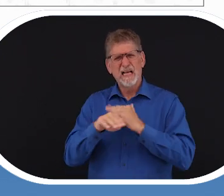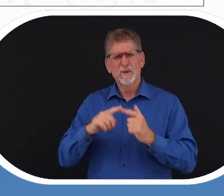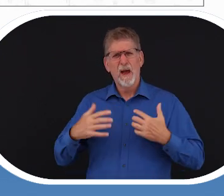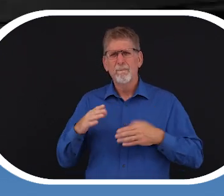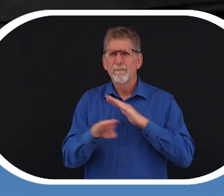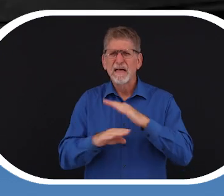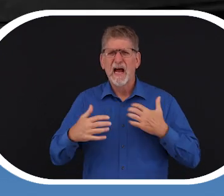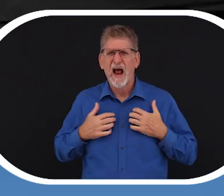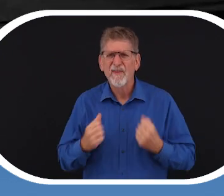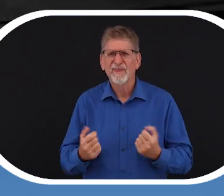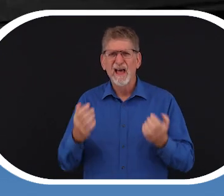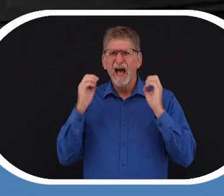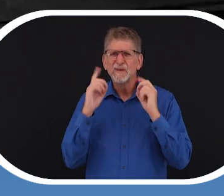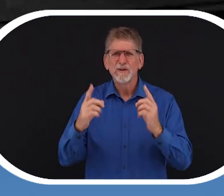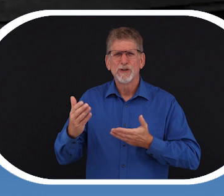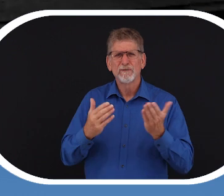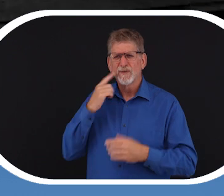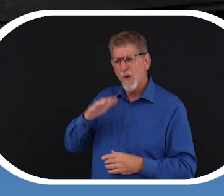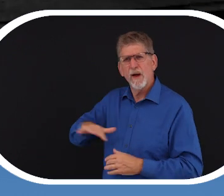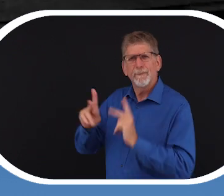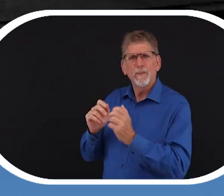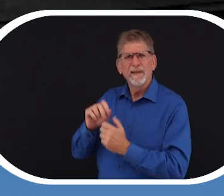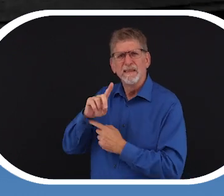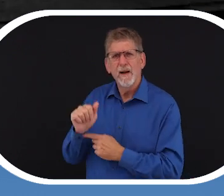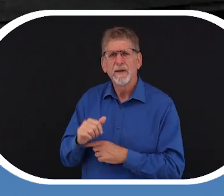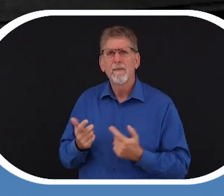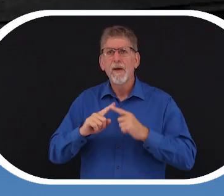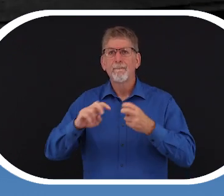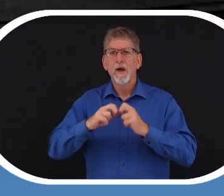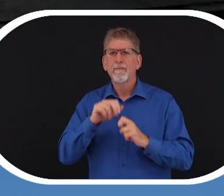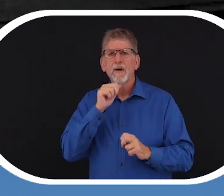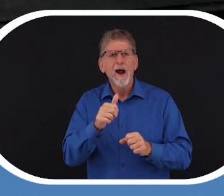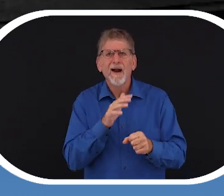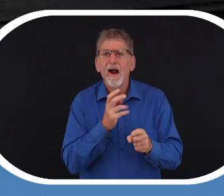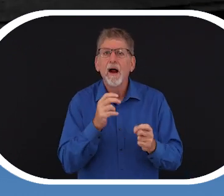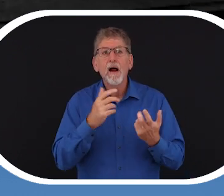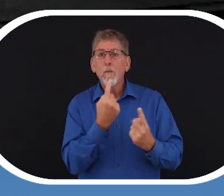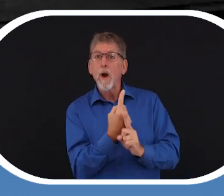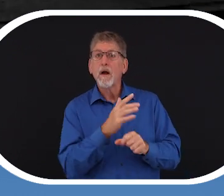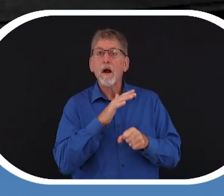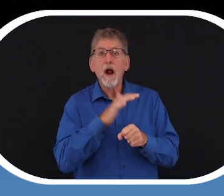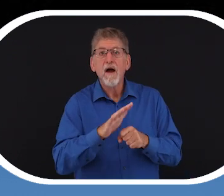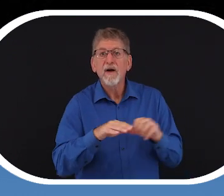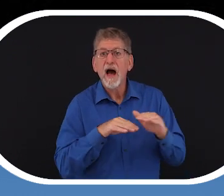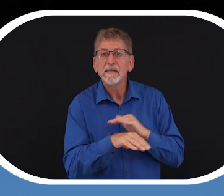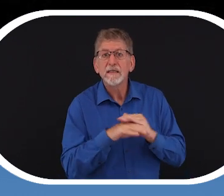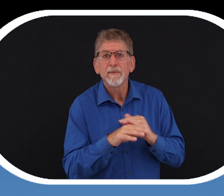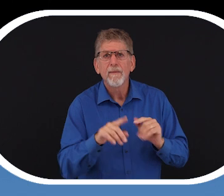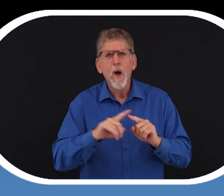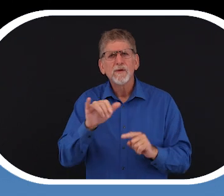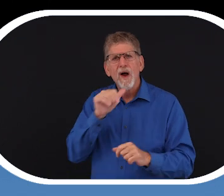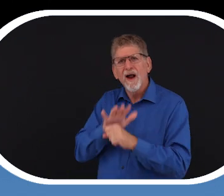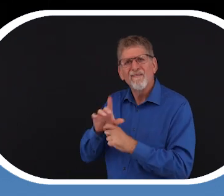disabilities. But the problem is not just a lack of accessible infrastructure, it's also a lack of data. The National Council on Disability notes